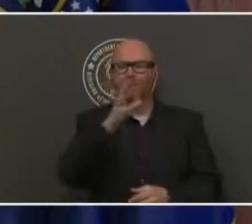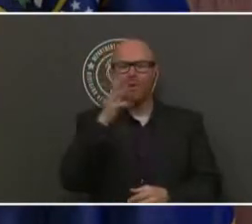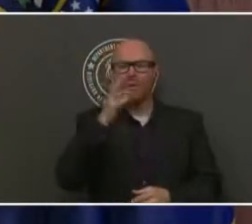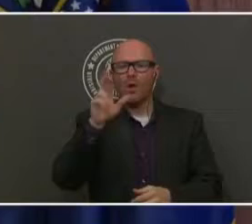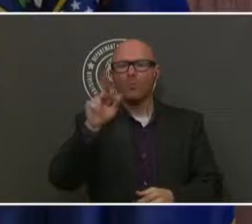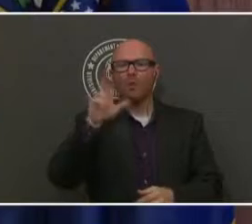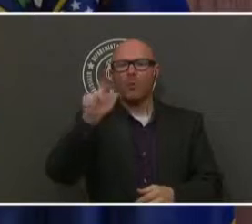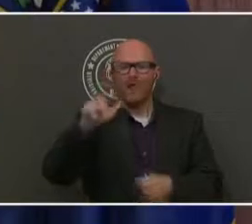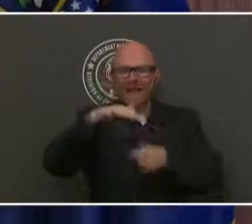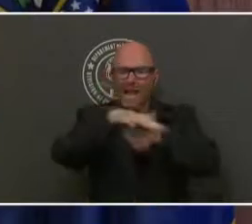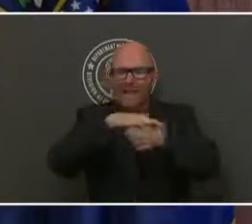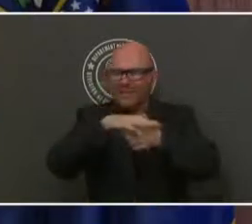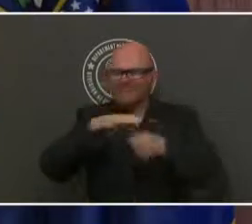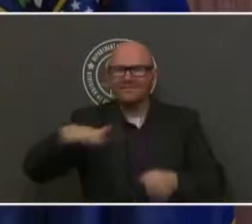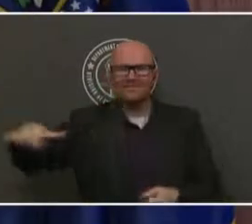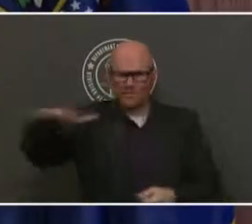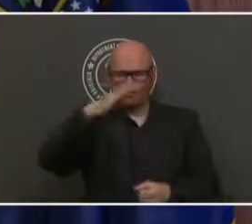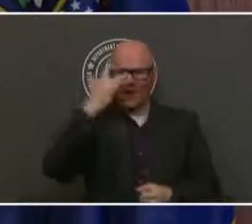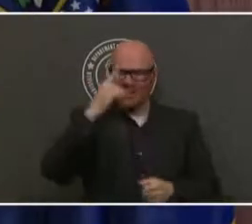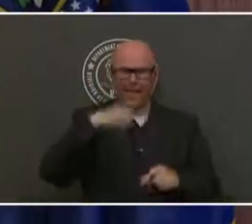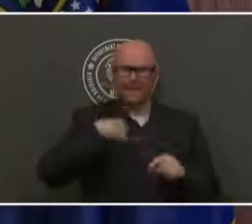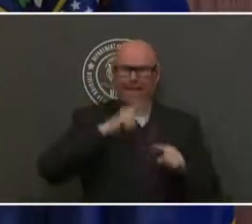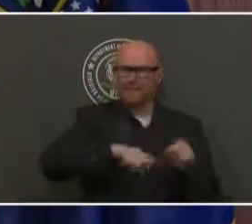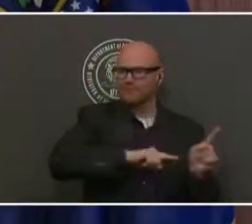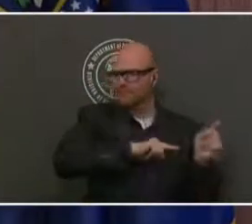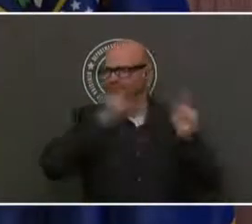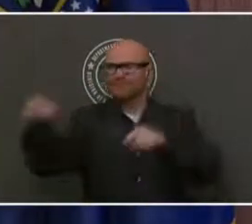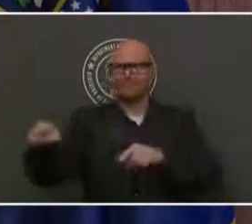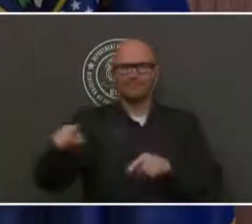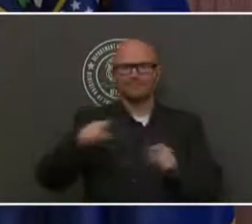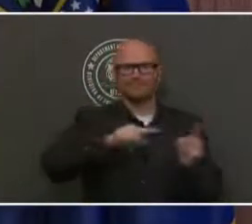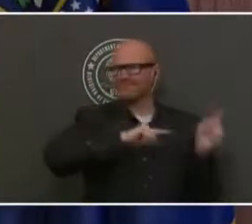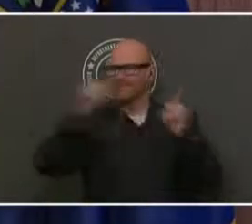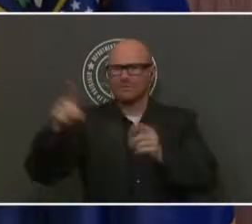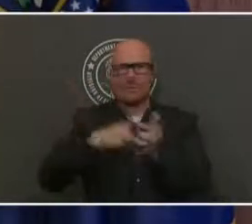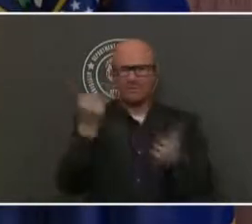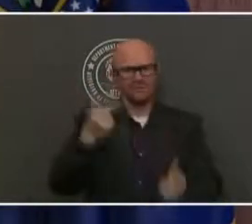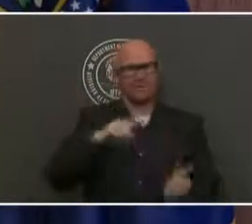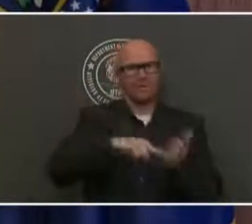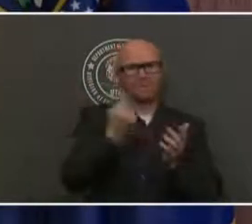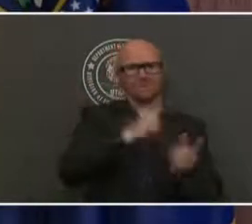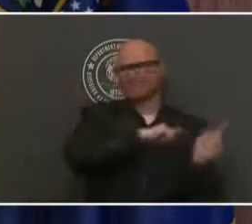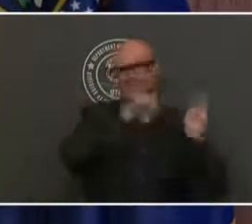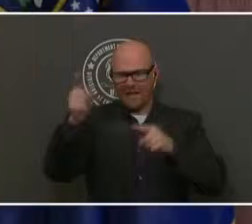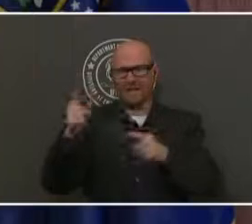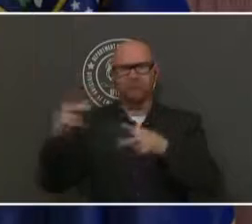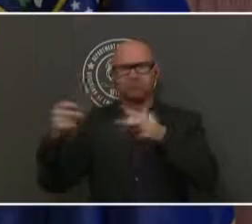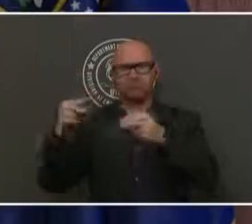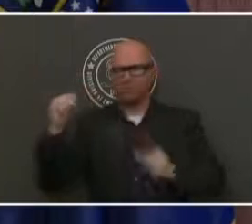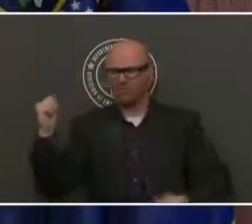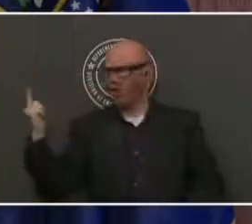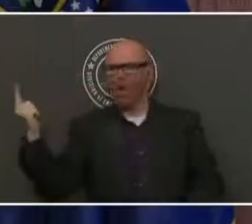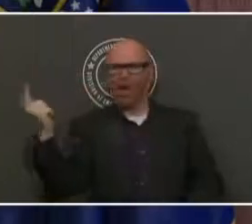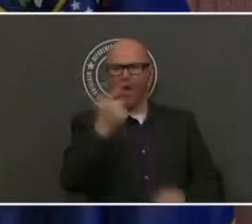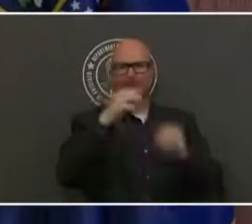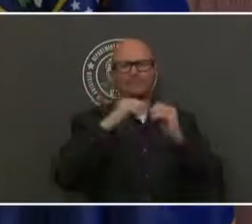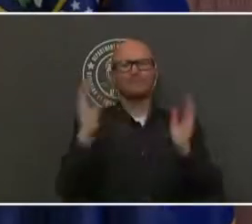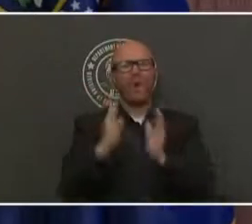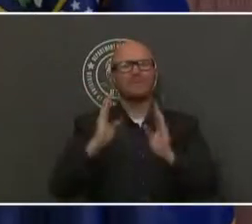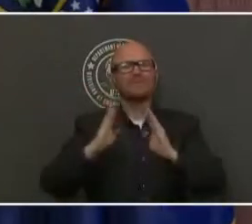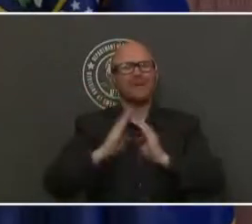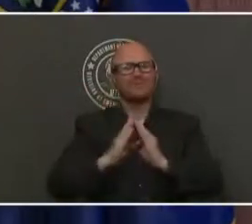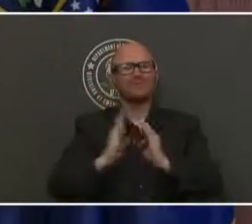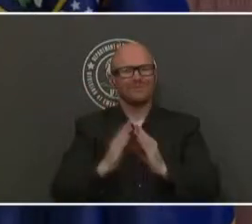communities, and so it's frustrating to be honest. This pause. I